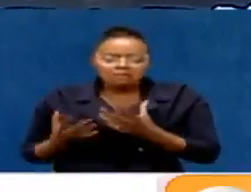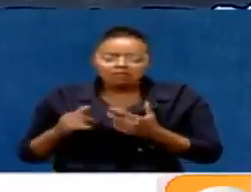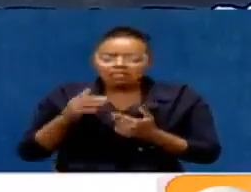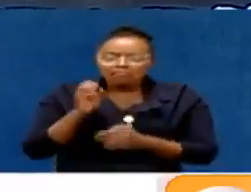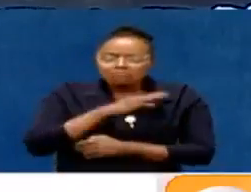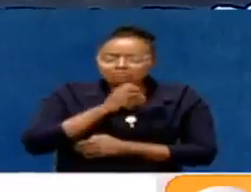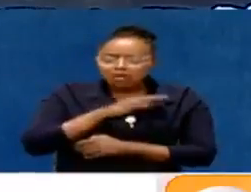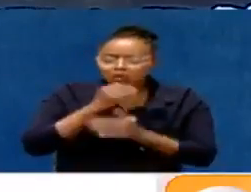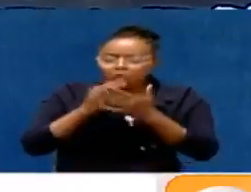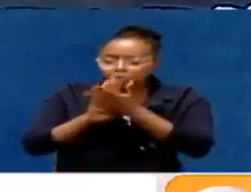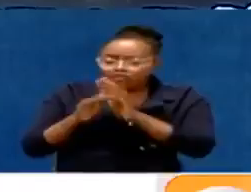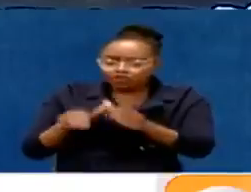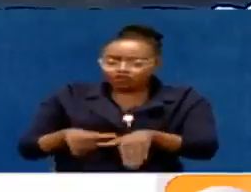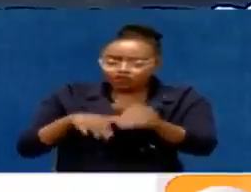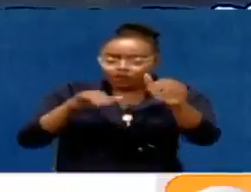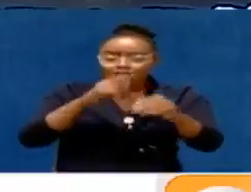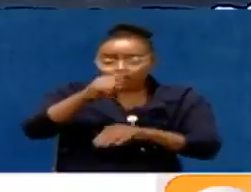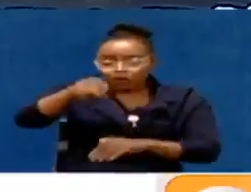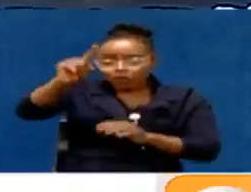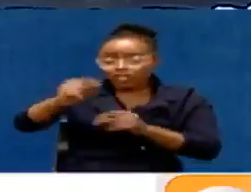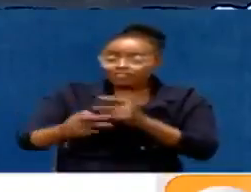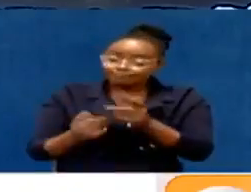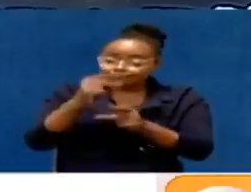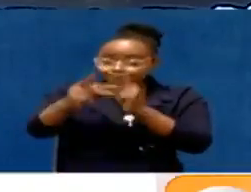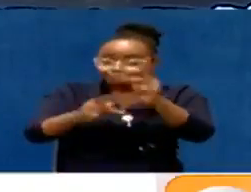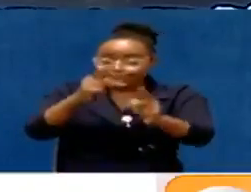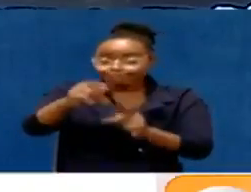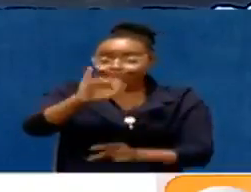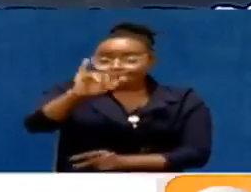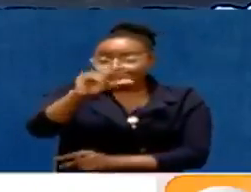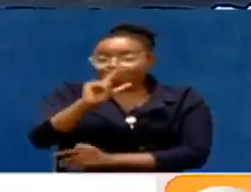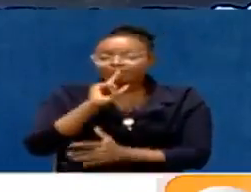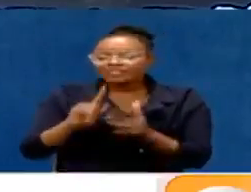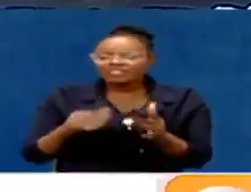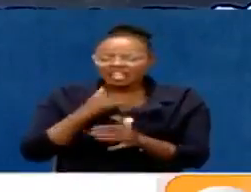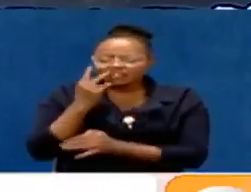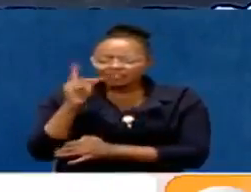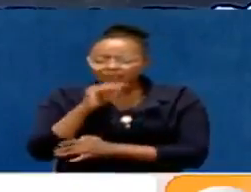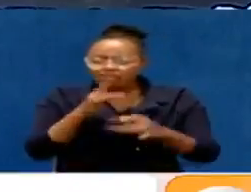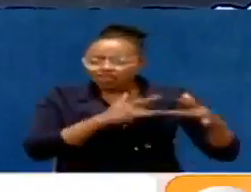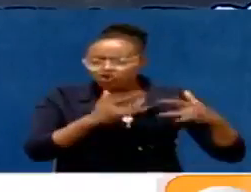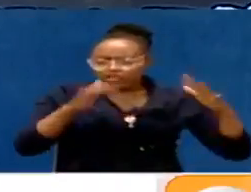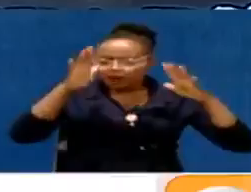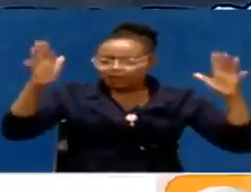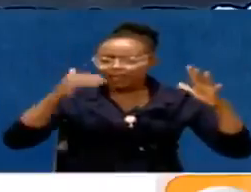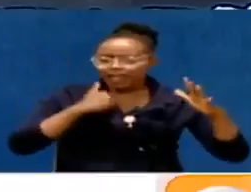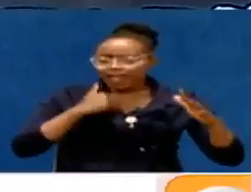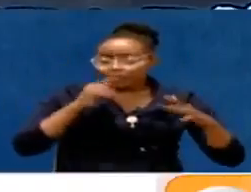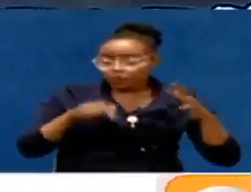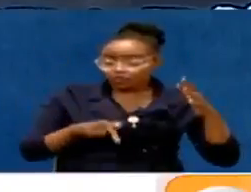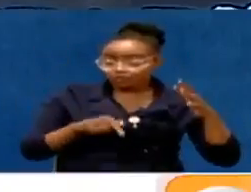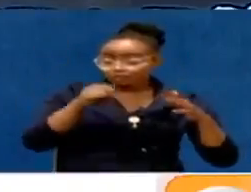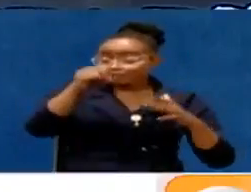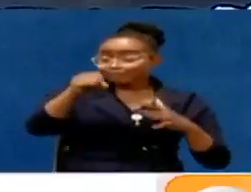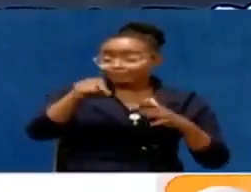without first going through the proper channels. In a memo, the IG said he has noted with concern this